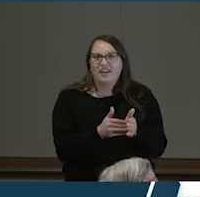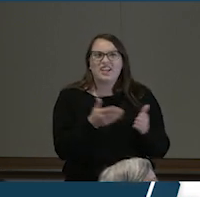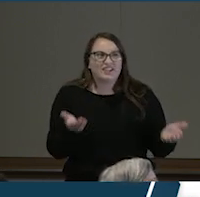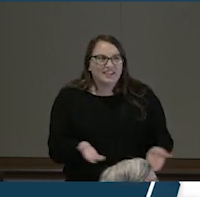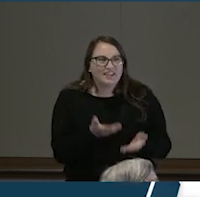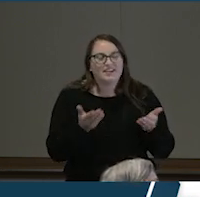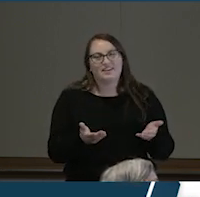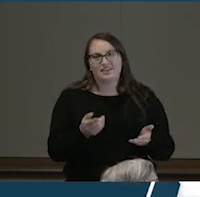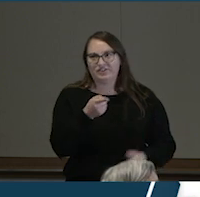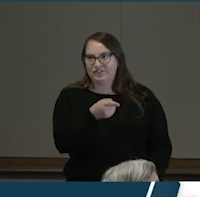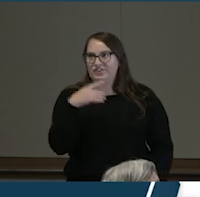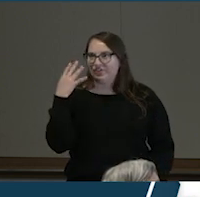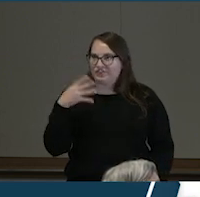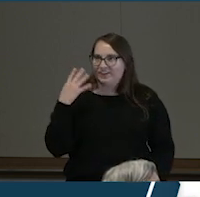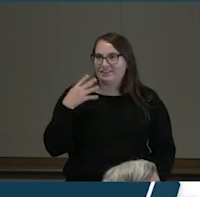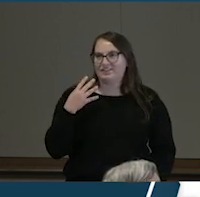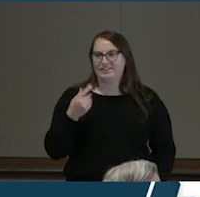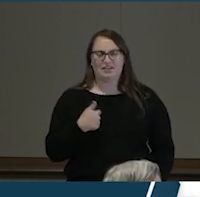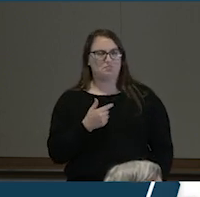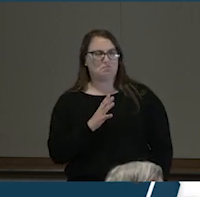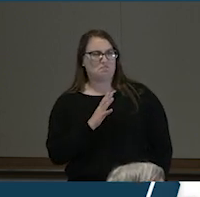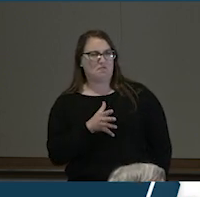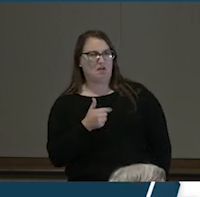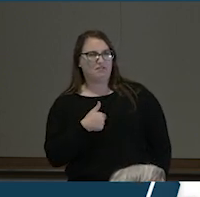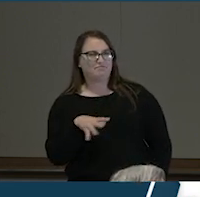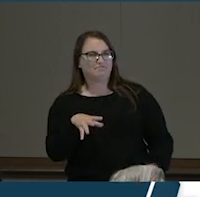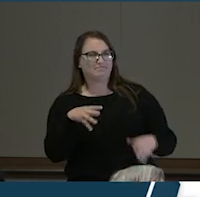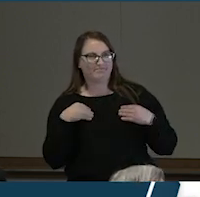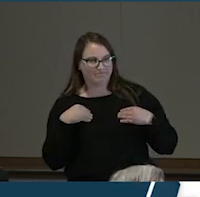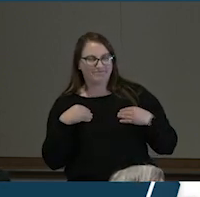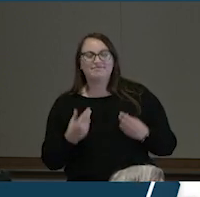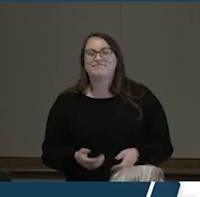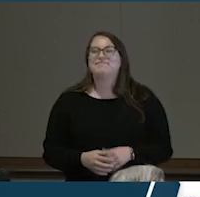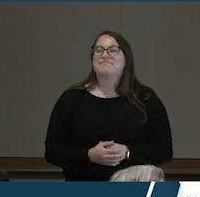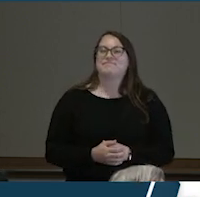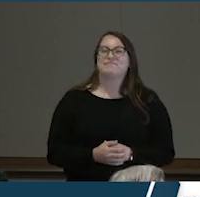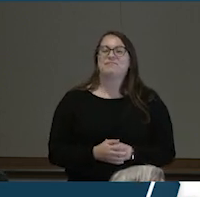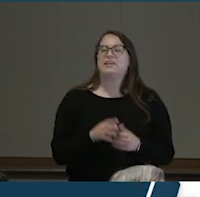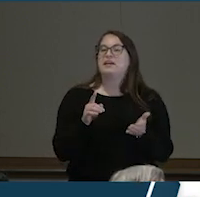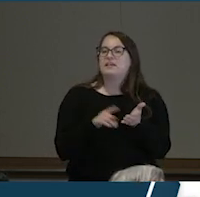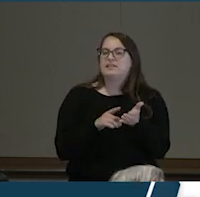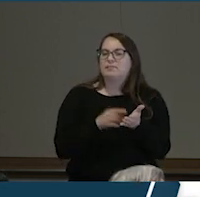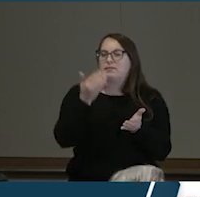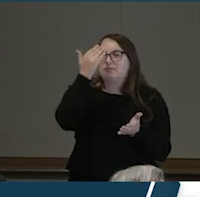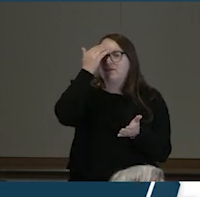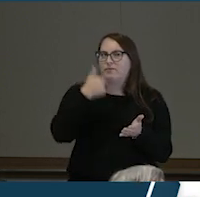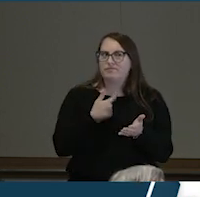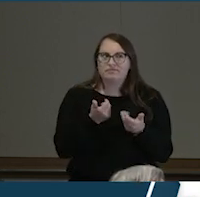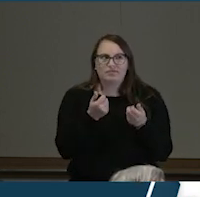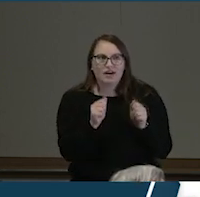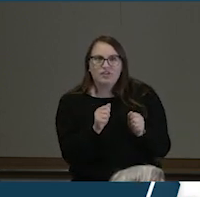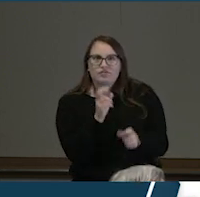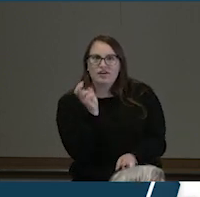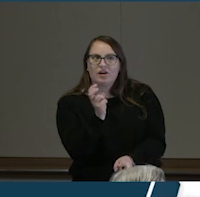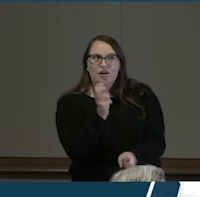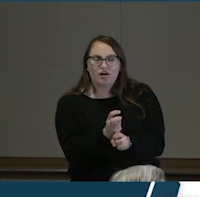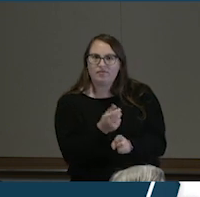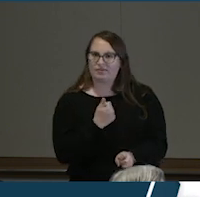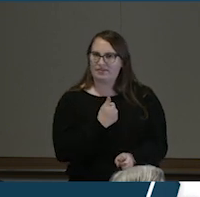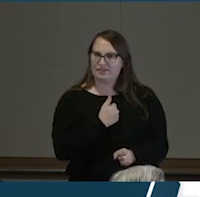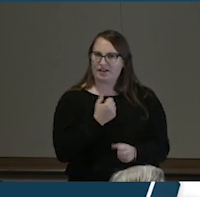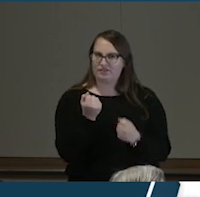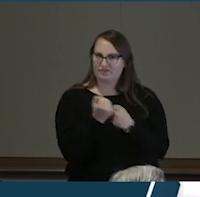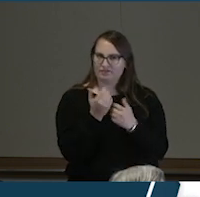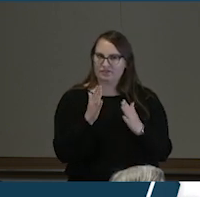So I get that, and that's perfectly fine. But sometimes, I try really hard as an advocate. I'm not